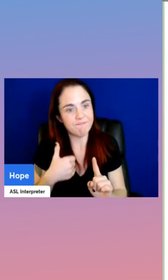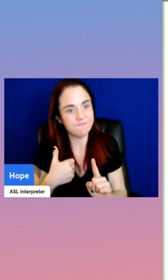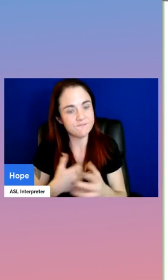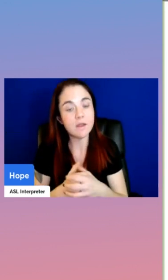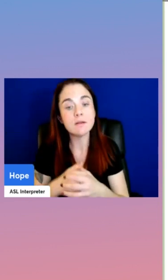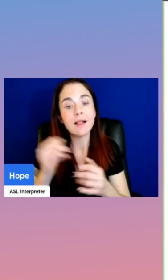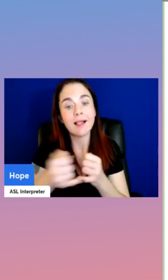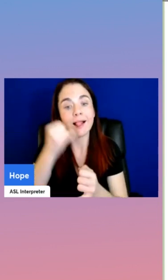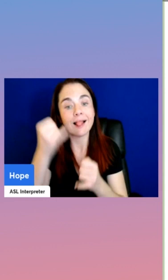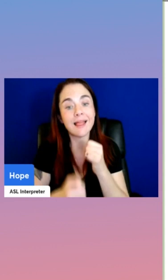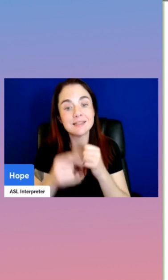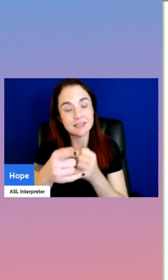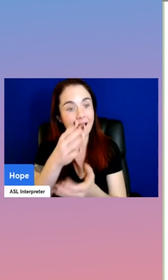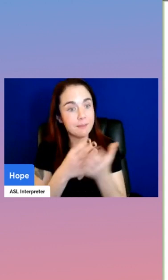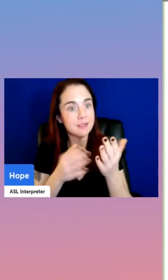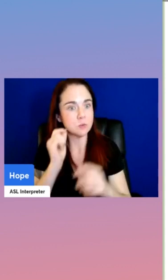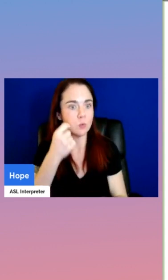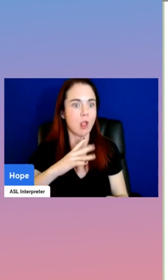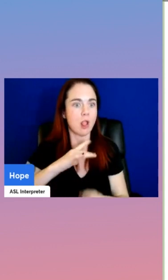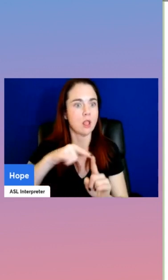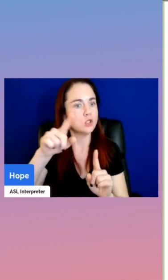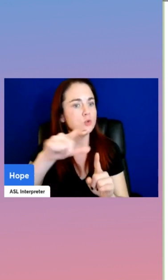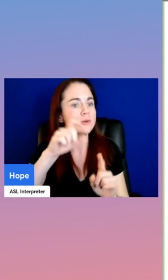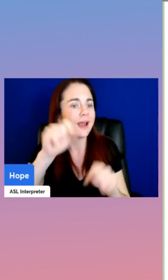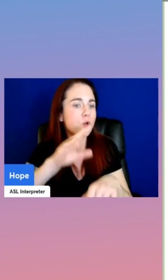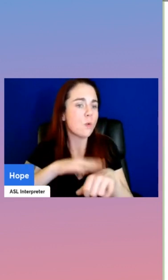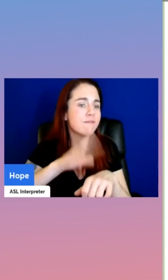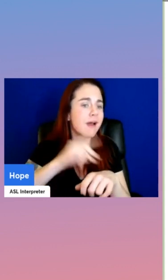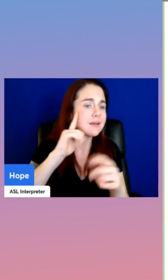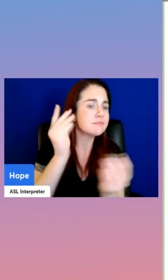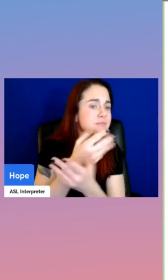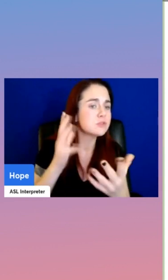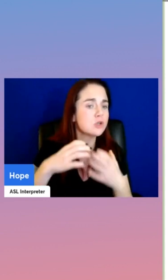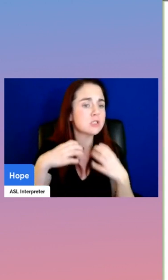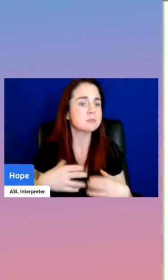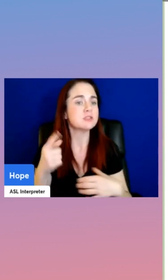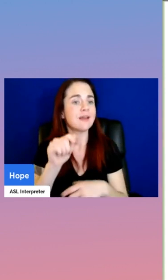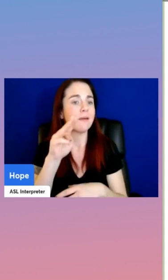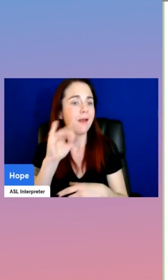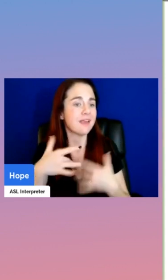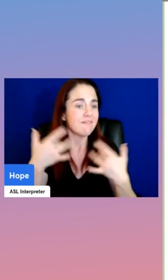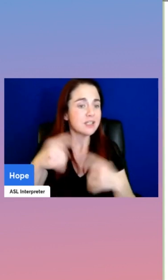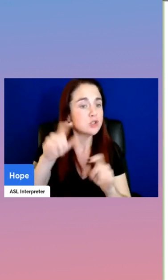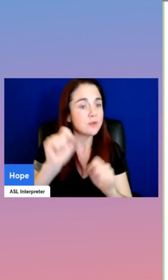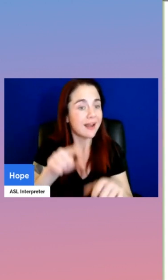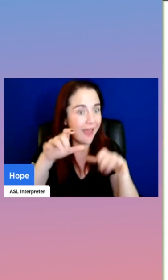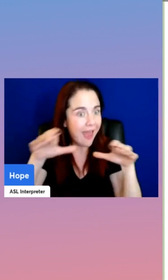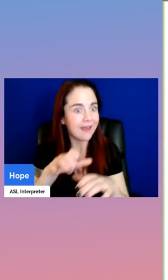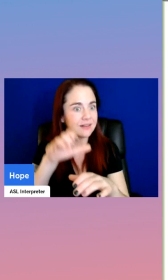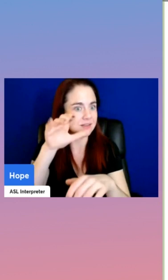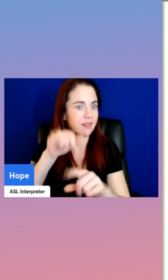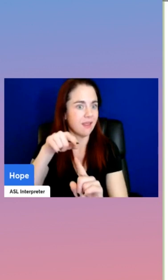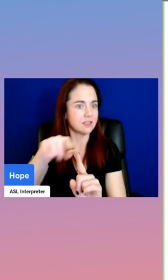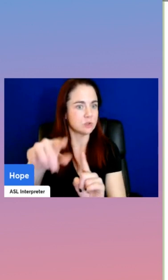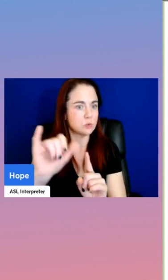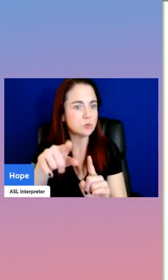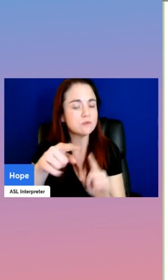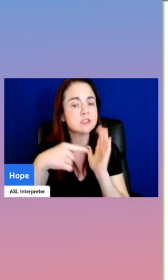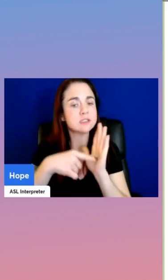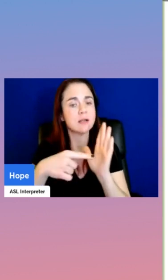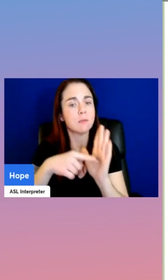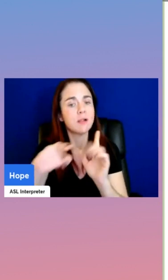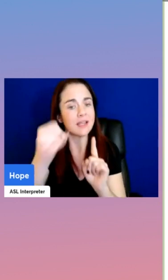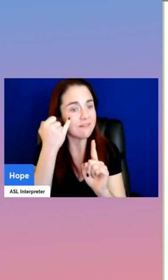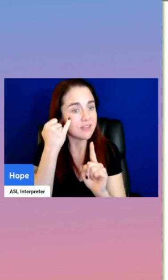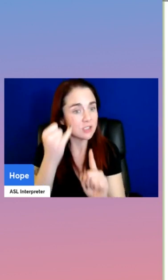last element, which is super cool, which is that you can notify your customers of AMI events. You can even act upon that. For example, in case there is a